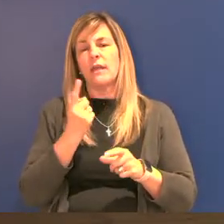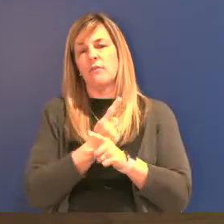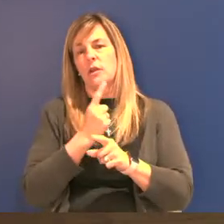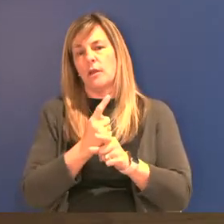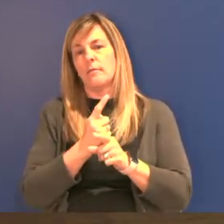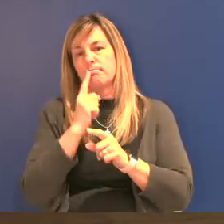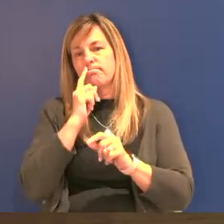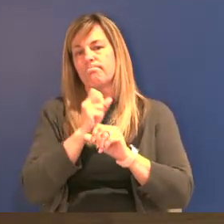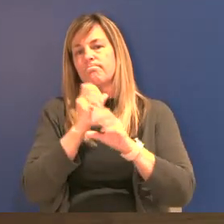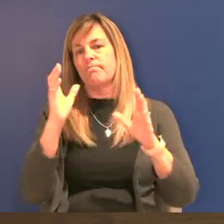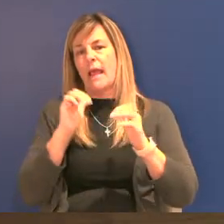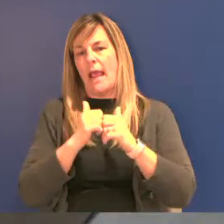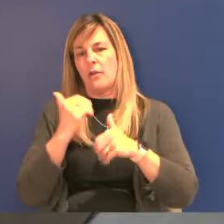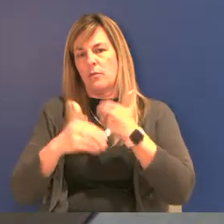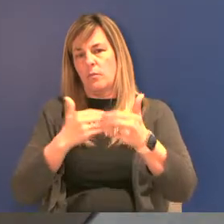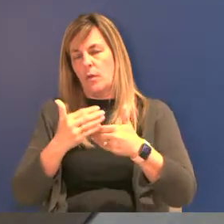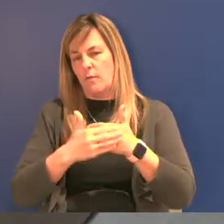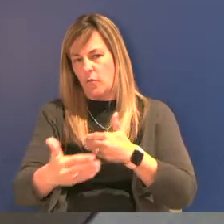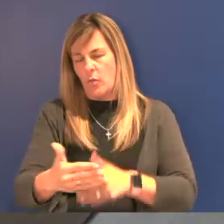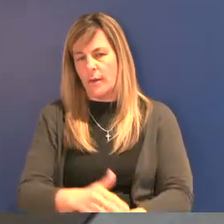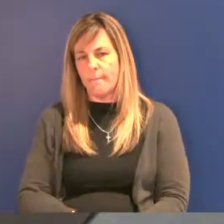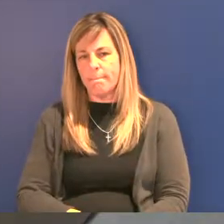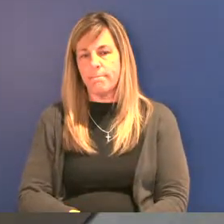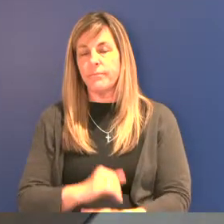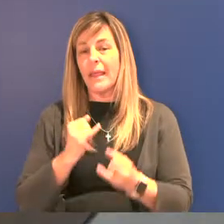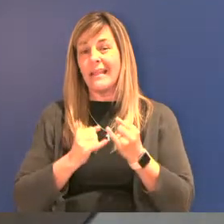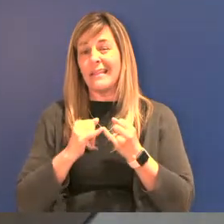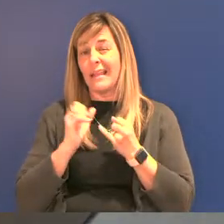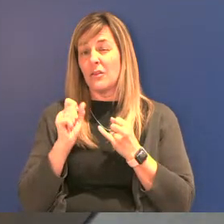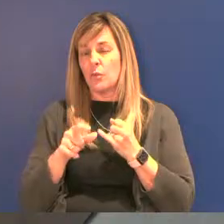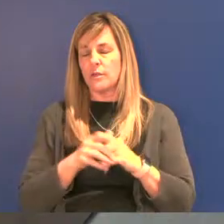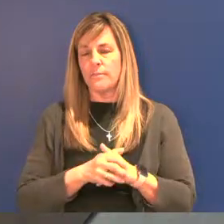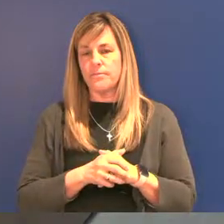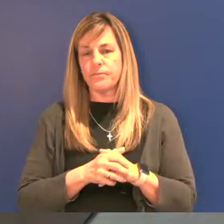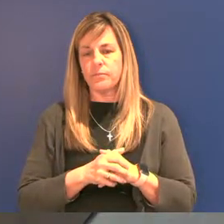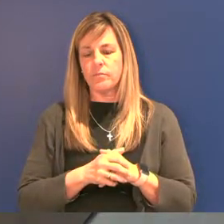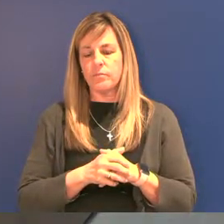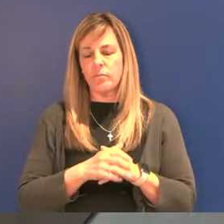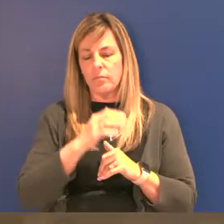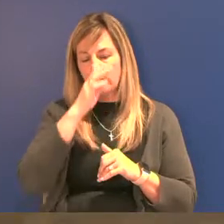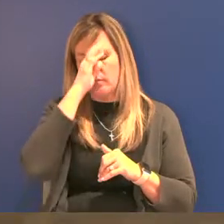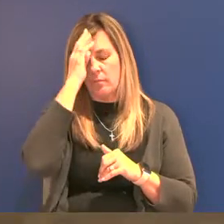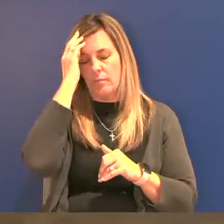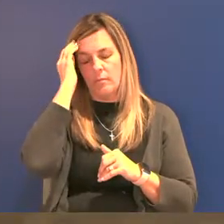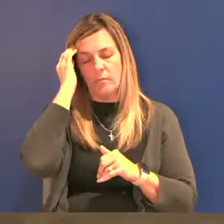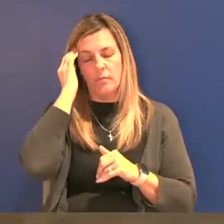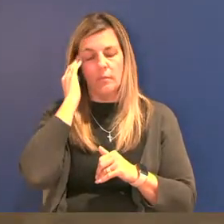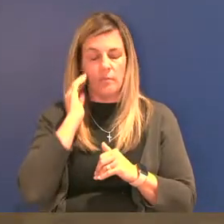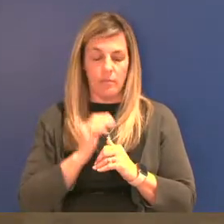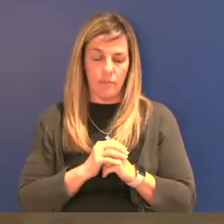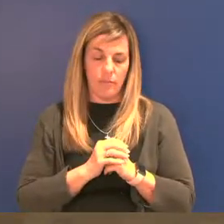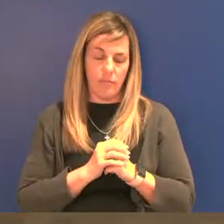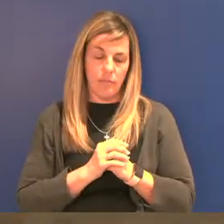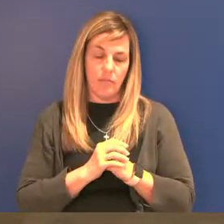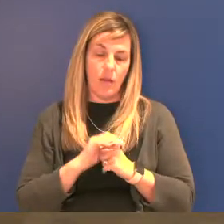forward. Okay. And my last question. So on that, and